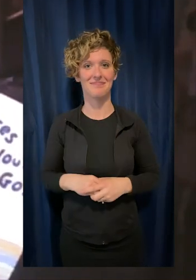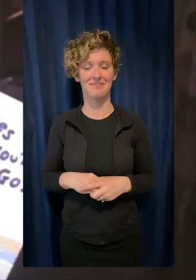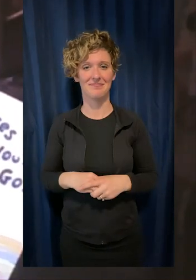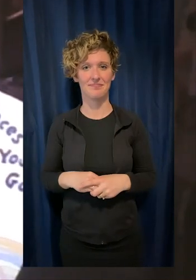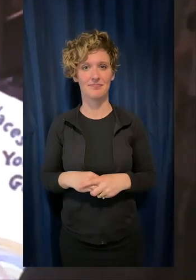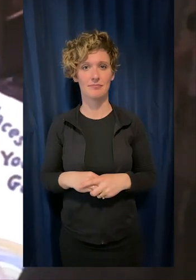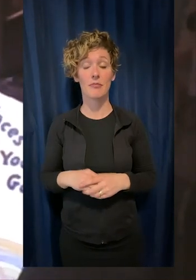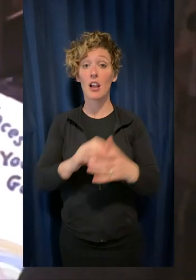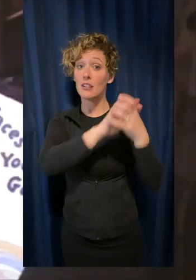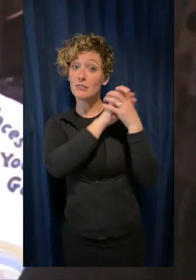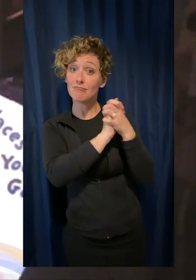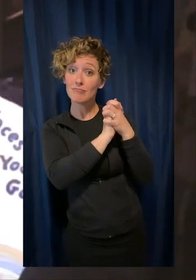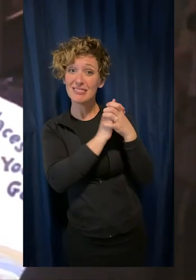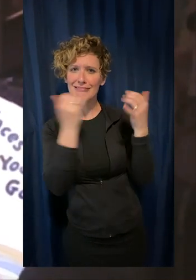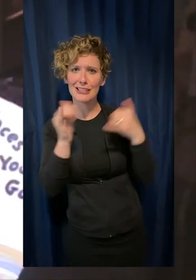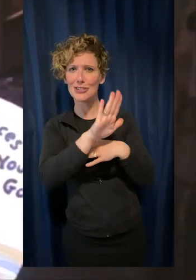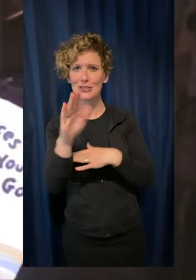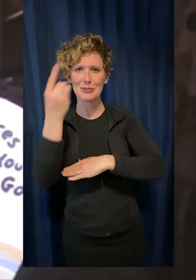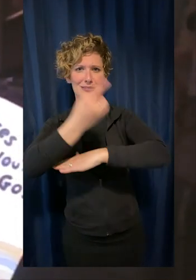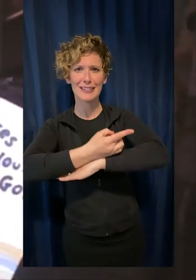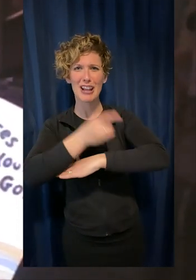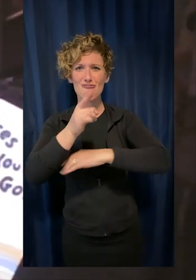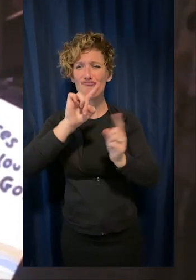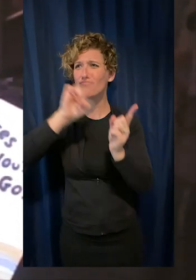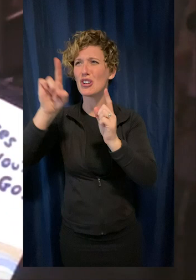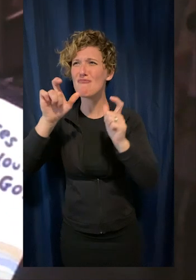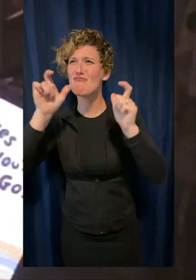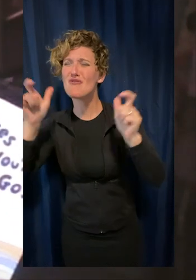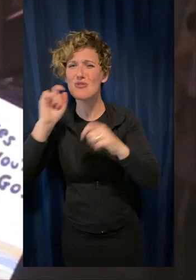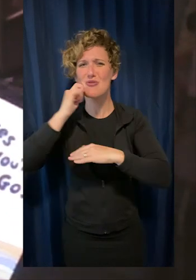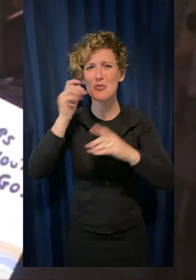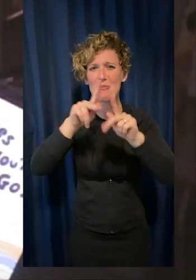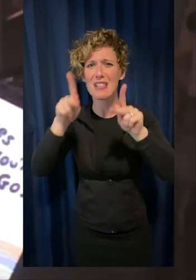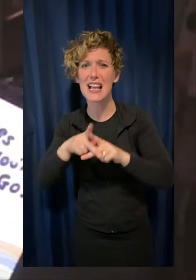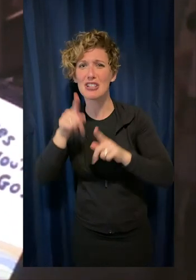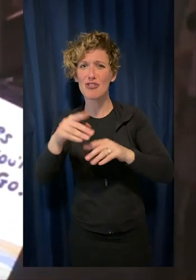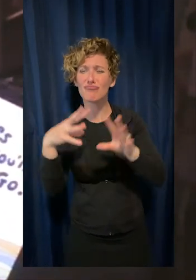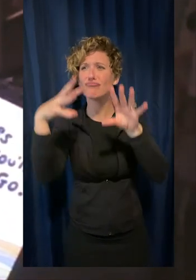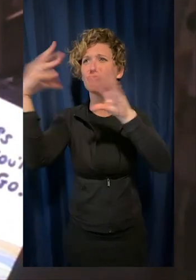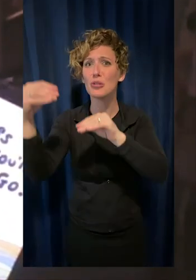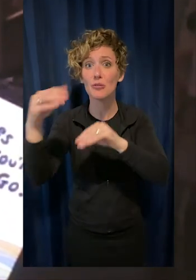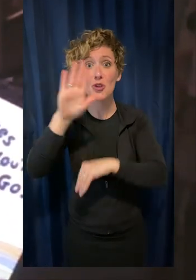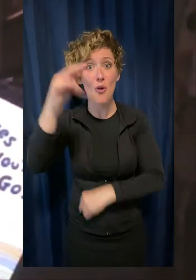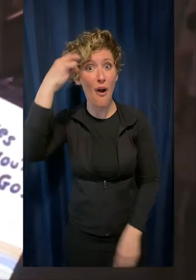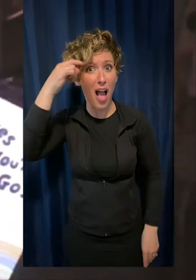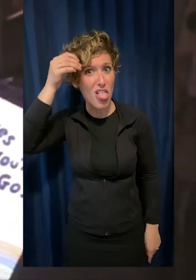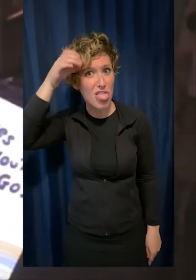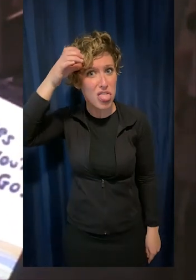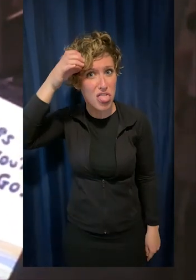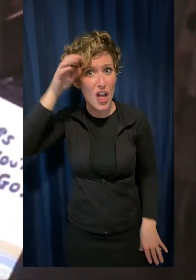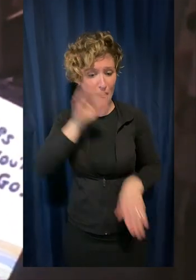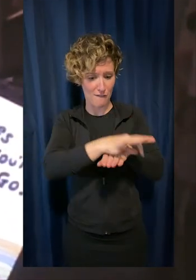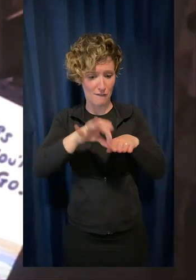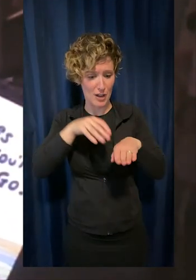Congratulations. Today is your day. You're off to great places. You're off and away. You have brains in your head. You have feet in your shoes. You can steer